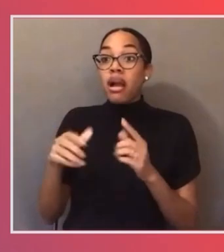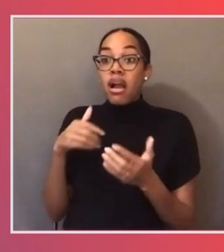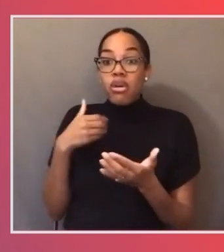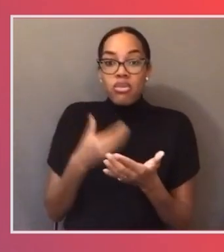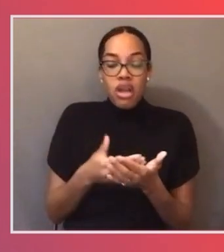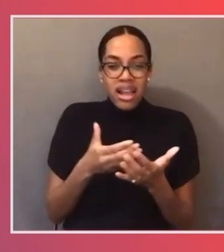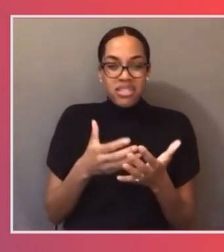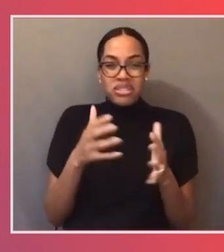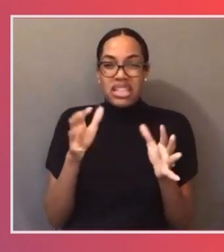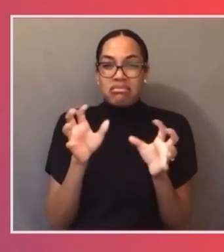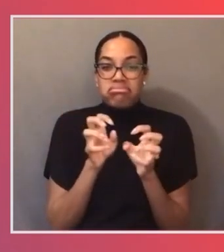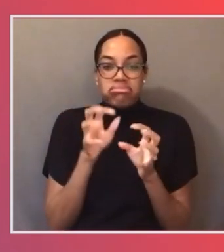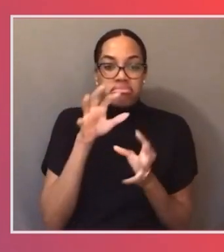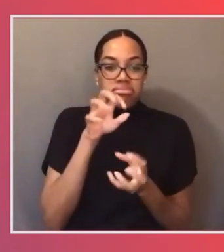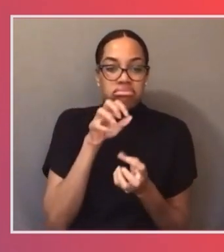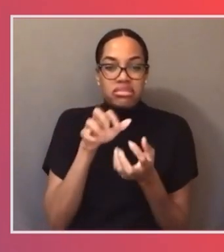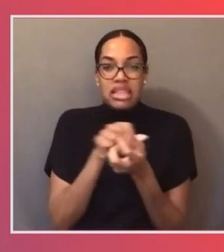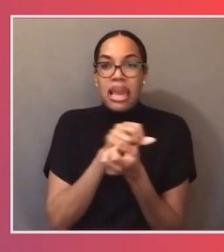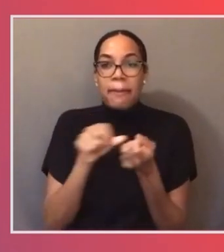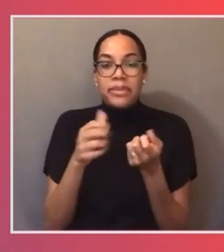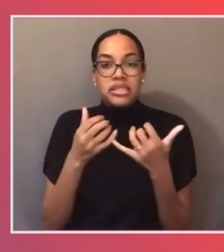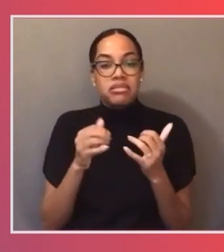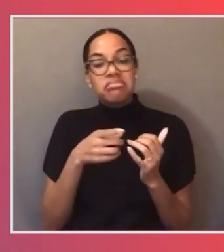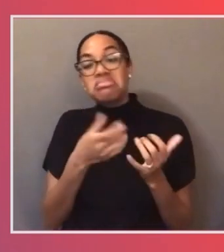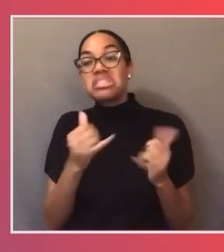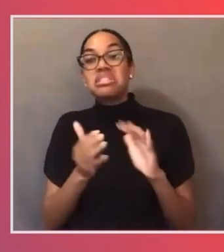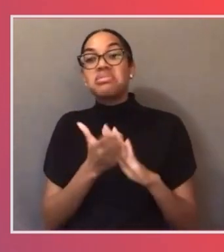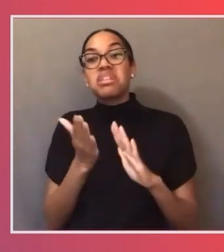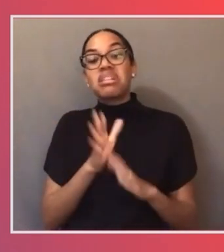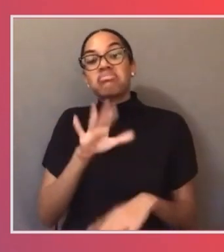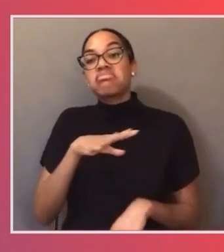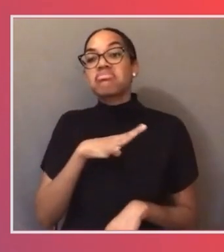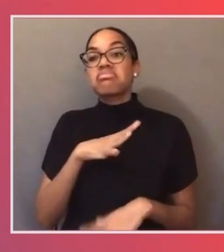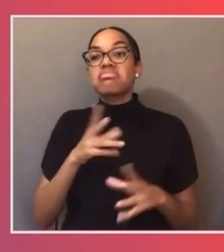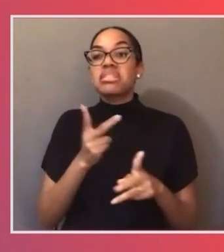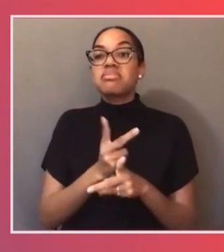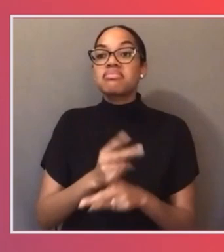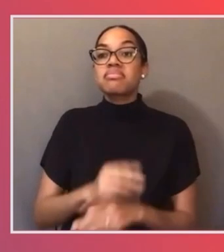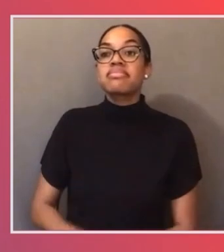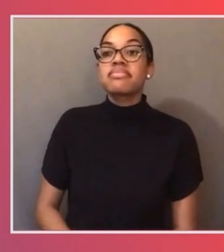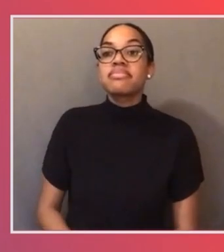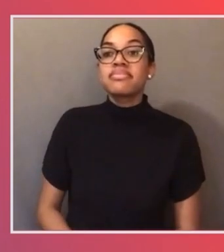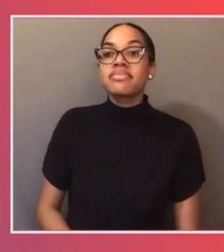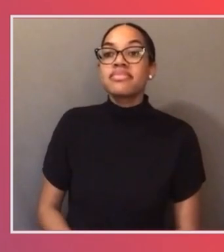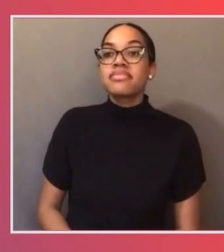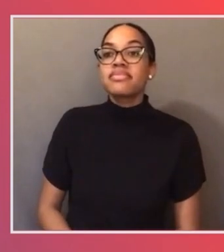you and Evans and I all play in a fantasy football league together. How's your season